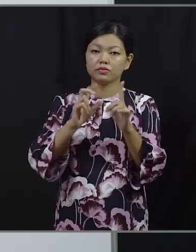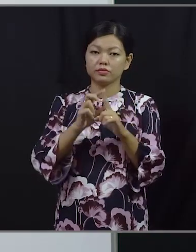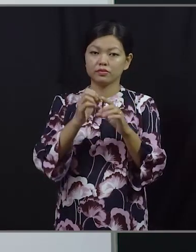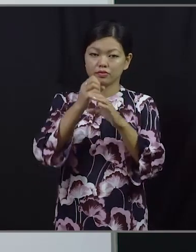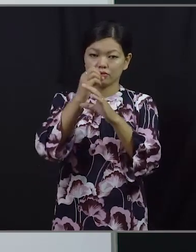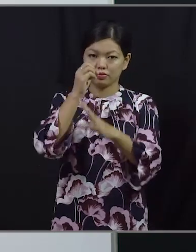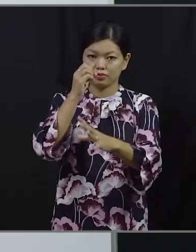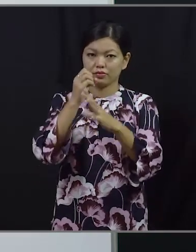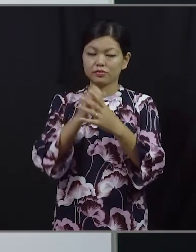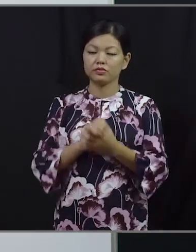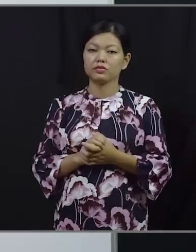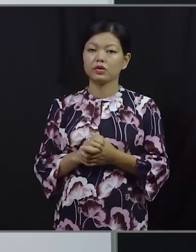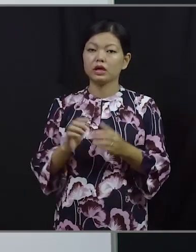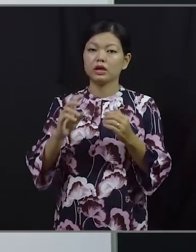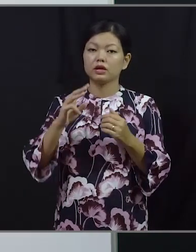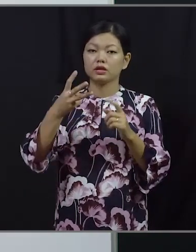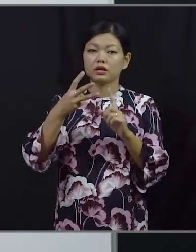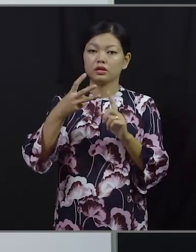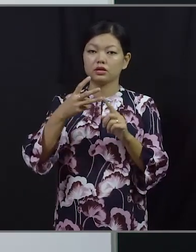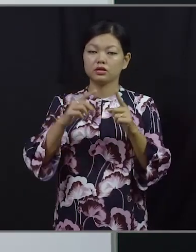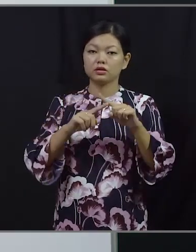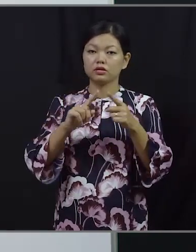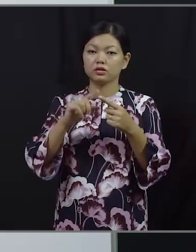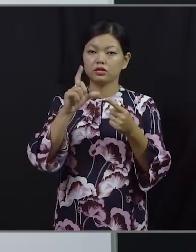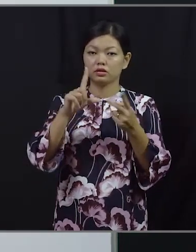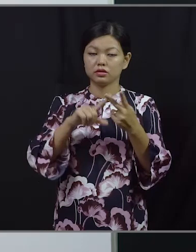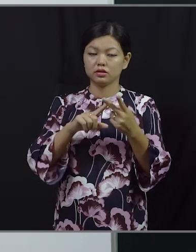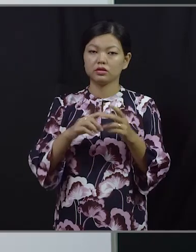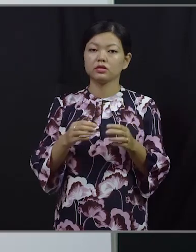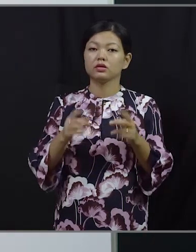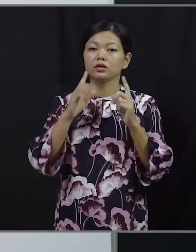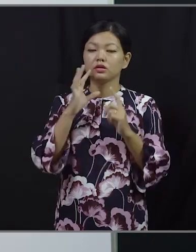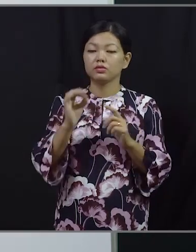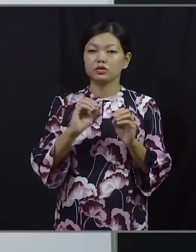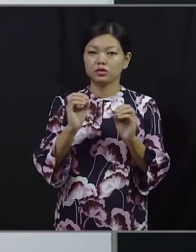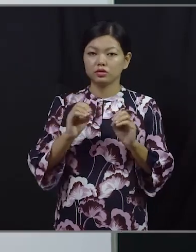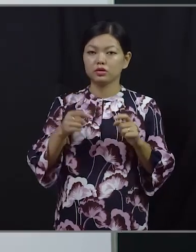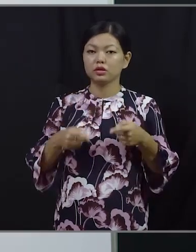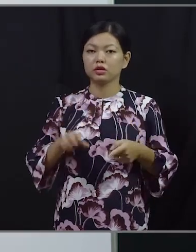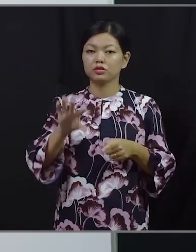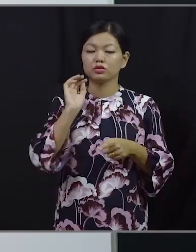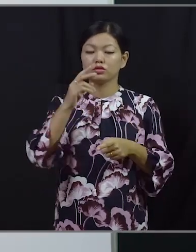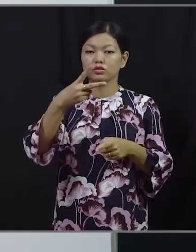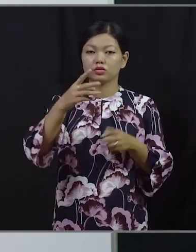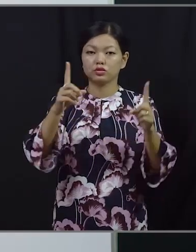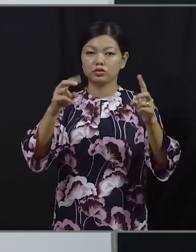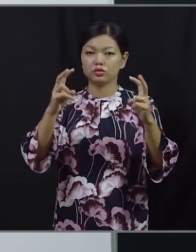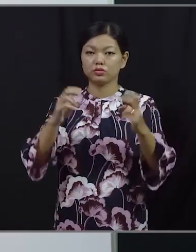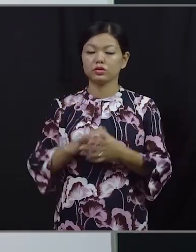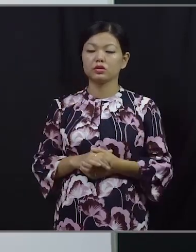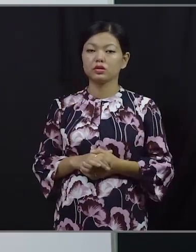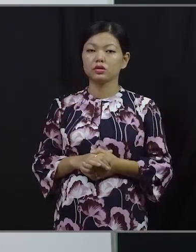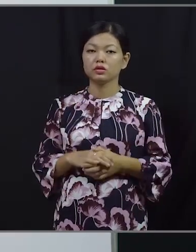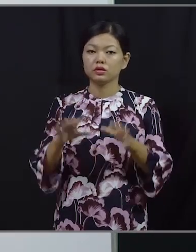not much important for the coming exam. So because shortage of time, so I'll just discuss simple and compound. Okay, so let's start with the